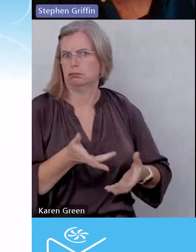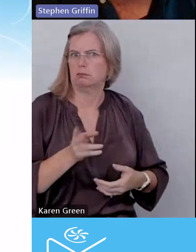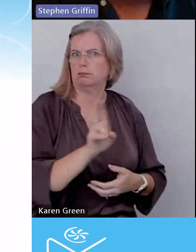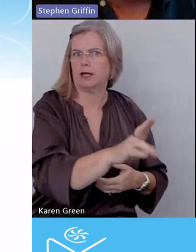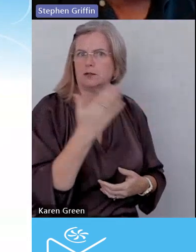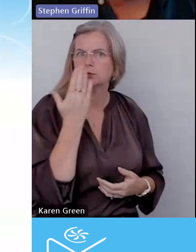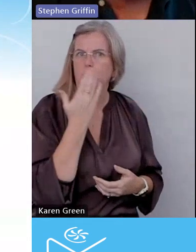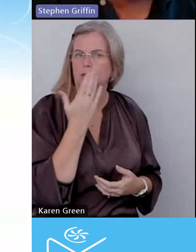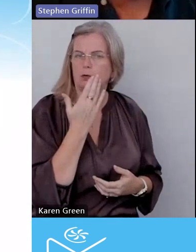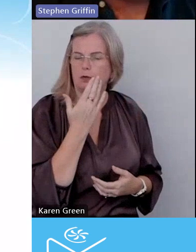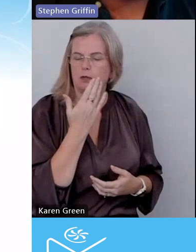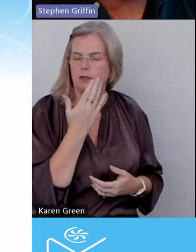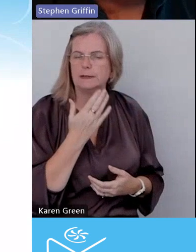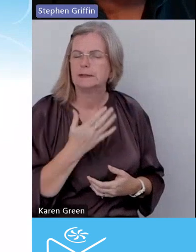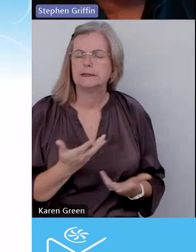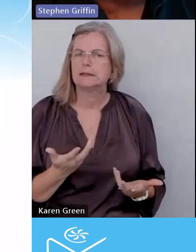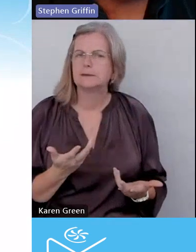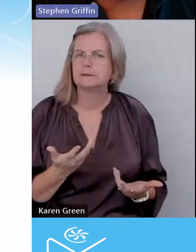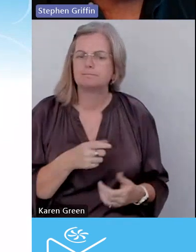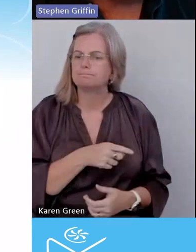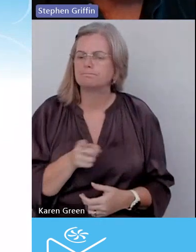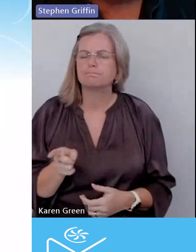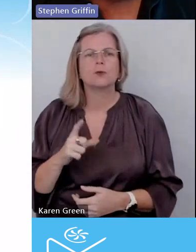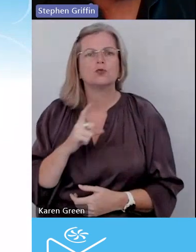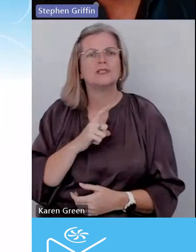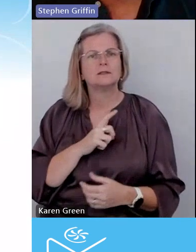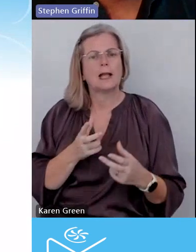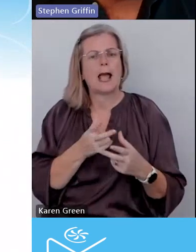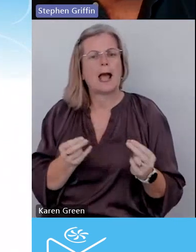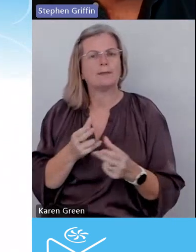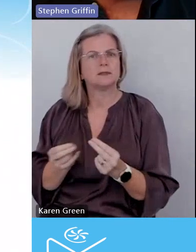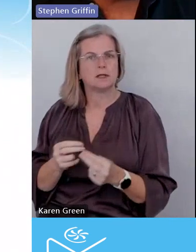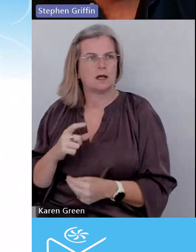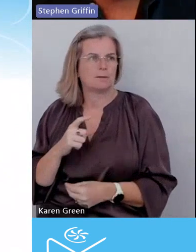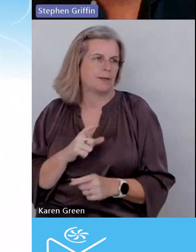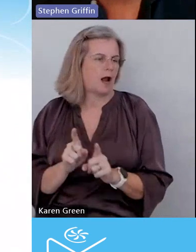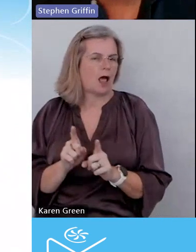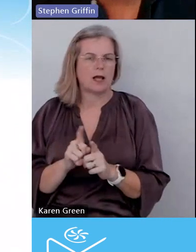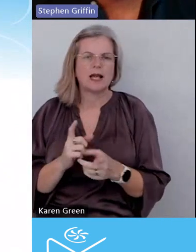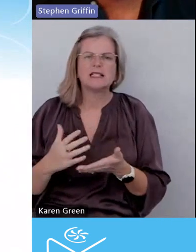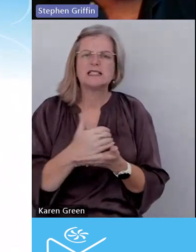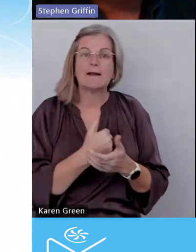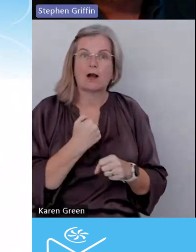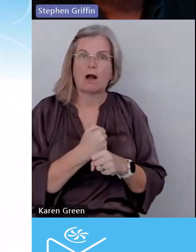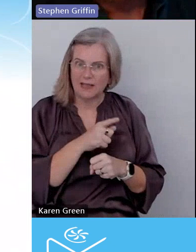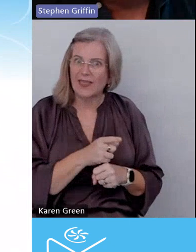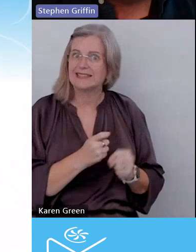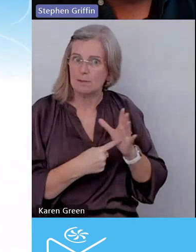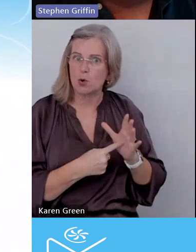real root causes of absence, and especially causes of absence that are concerning, such as safeguarding, etc., that we need to think about going